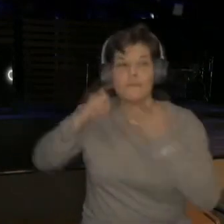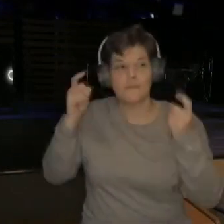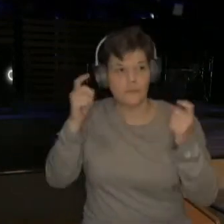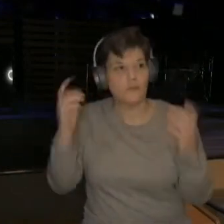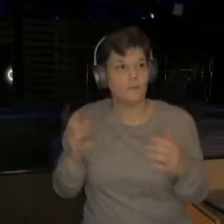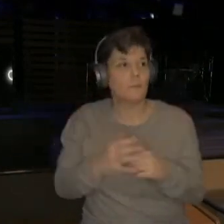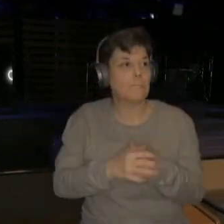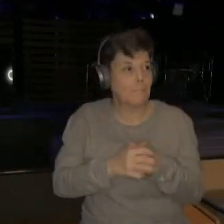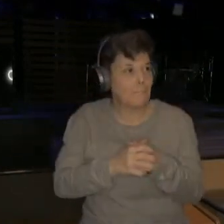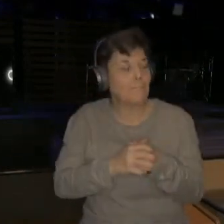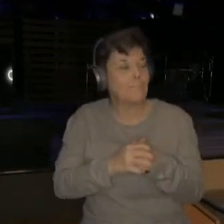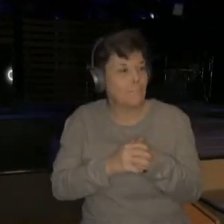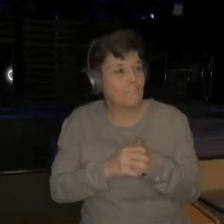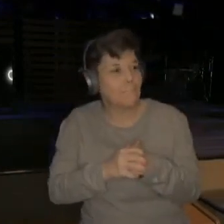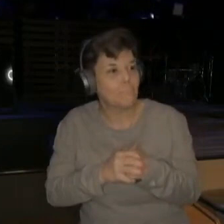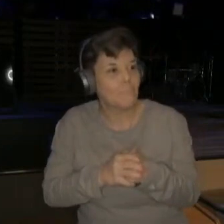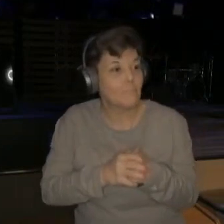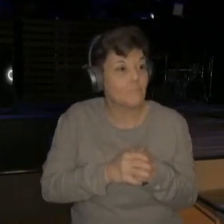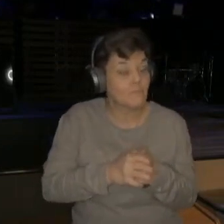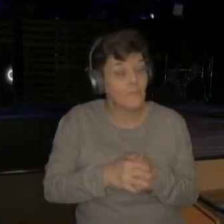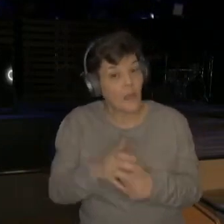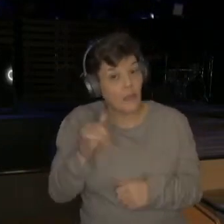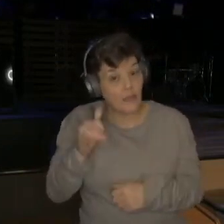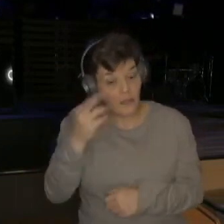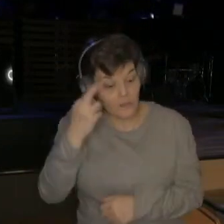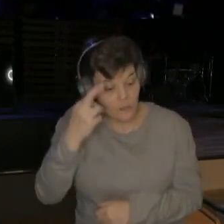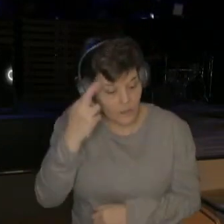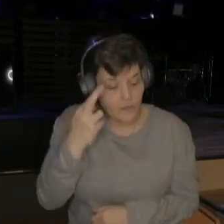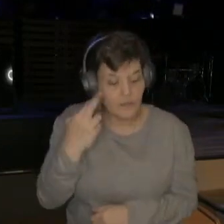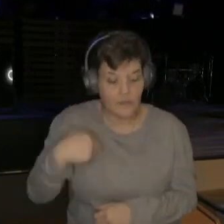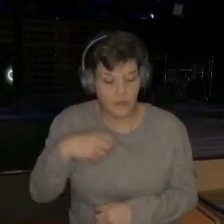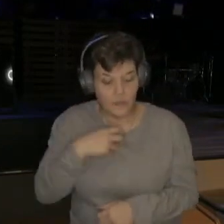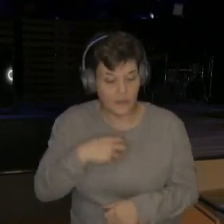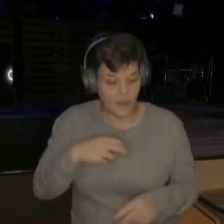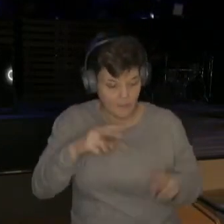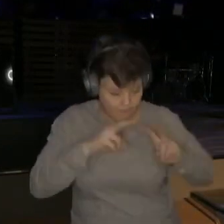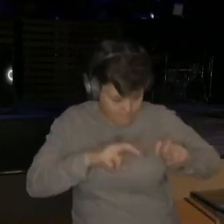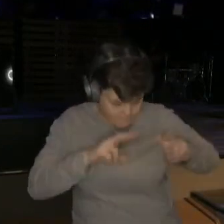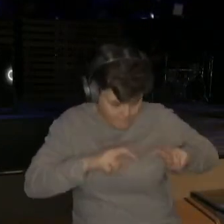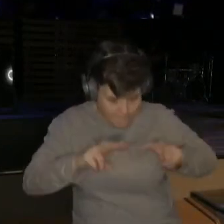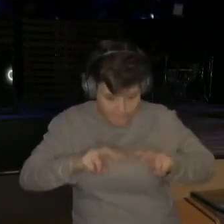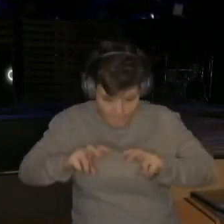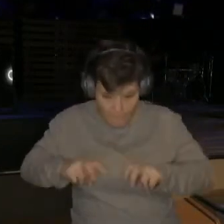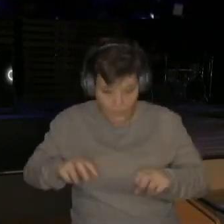Bible and each of its parts in light of Jesus.